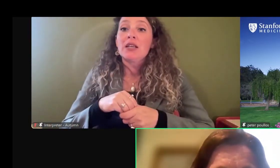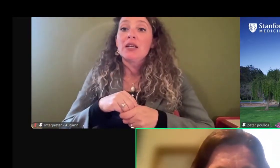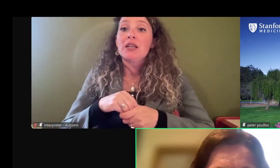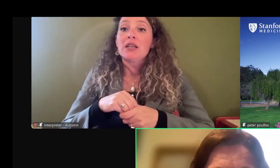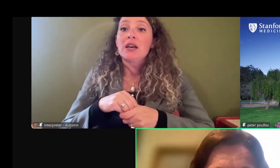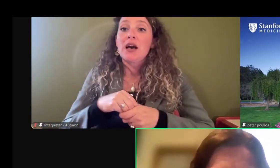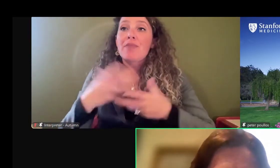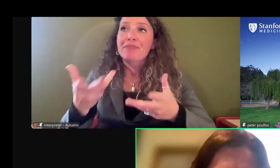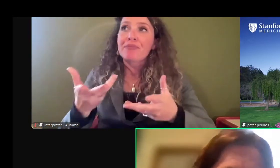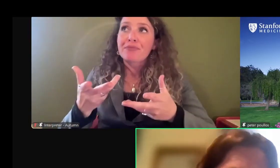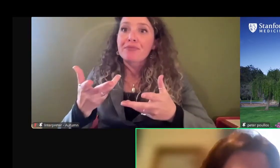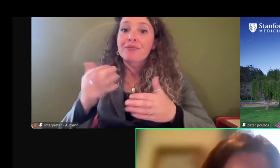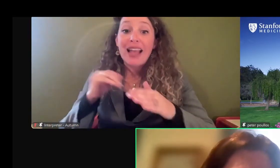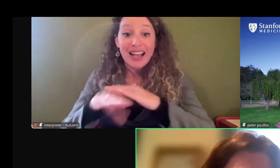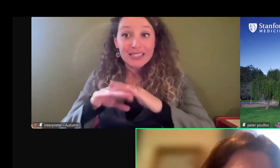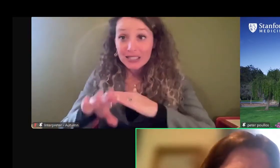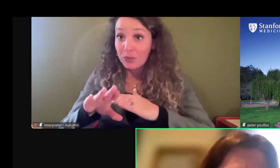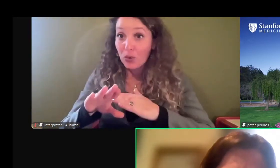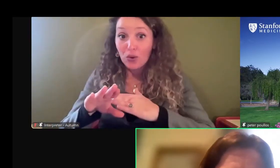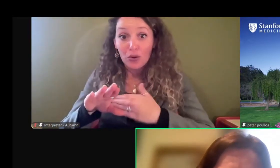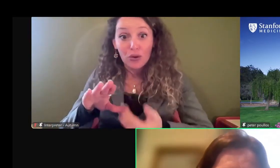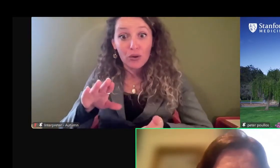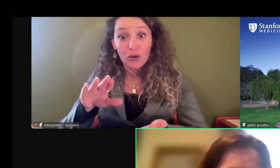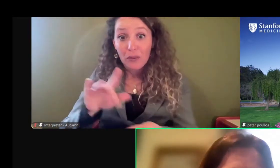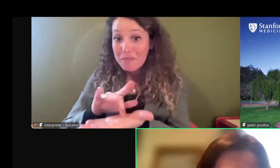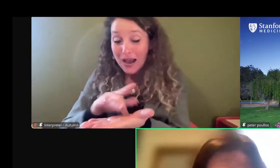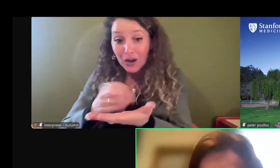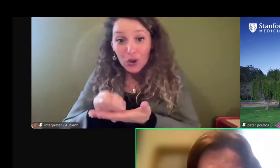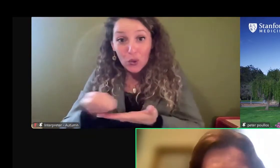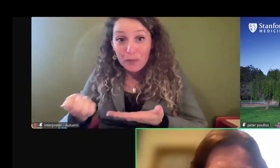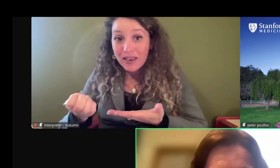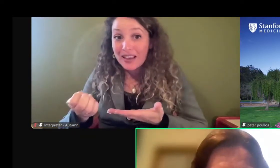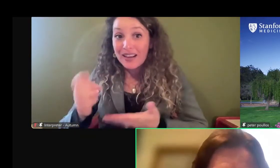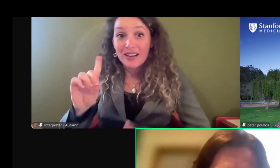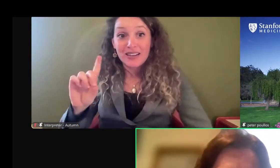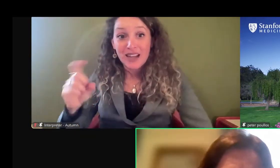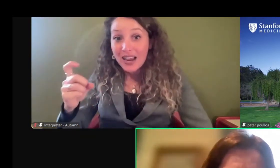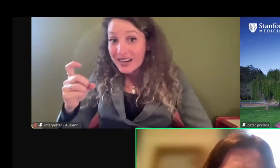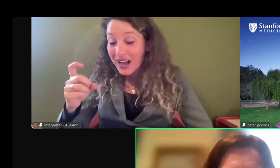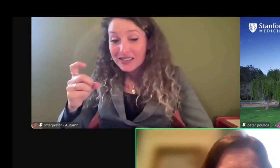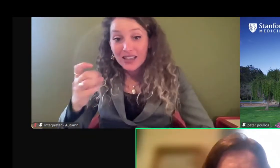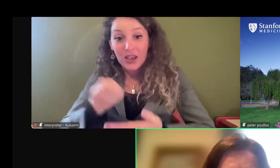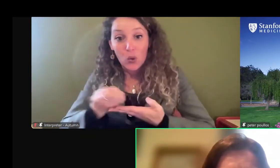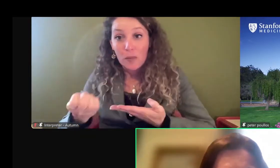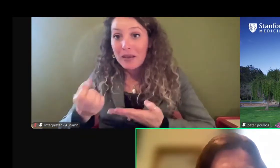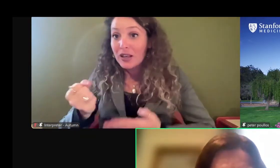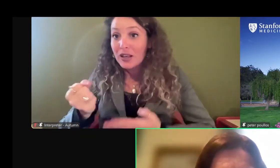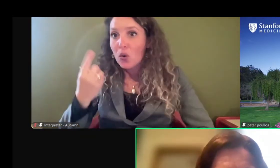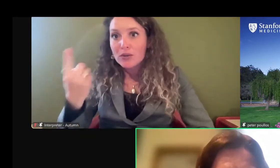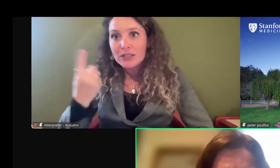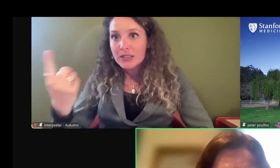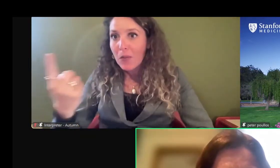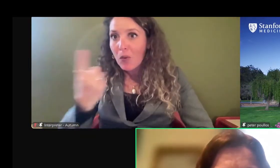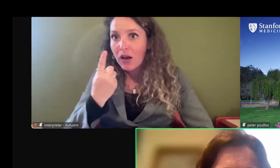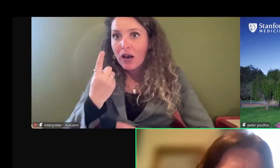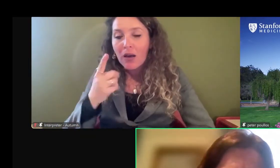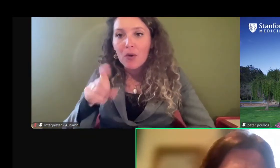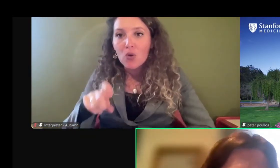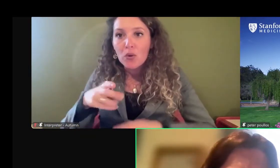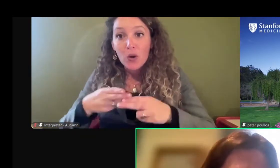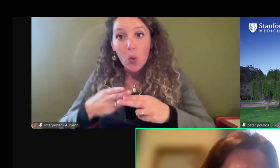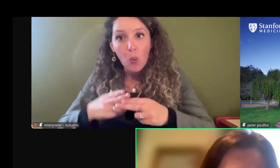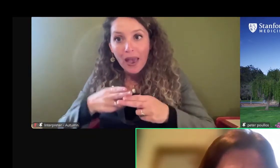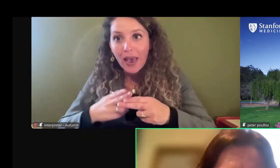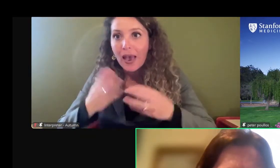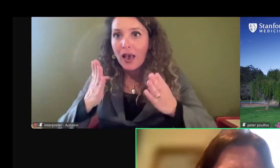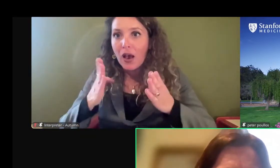acquire accessible medical equipment, like diagnostic equipment. So if someone comes and you need to weigh a